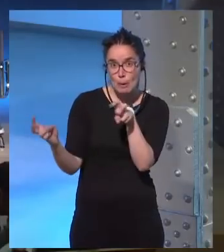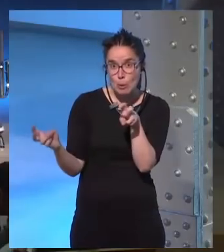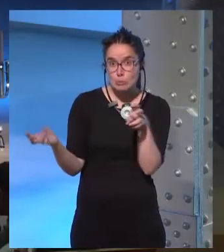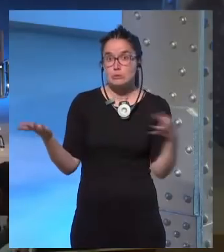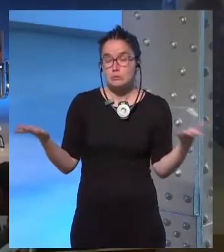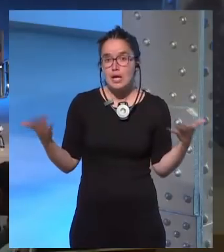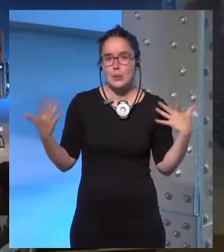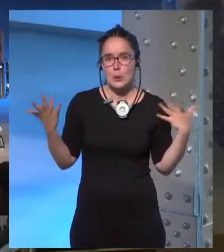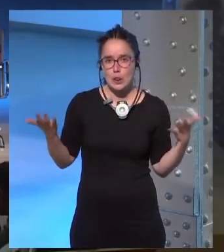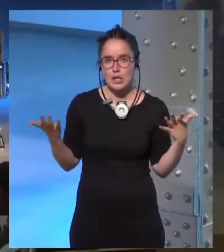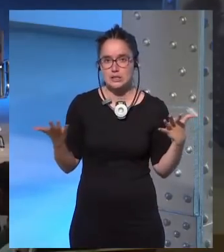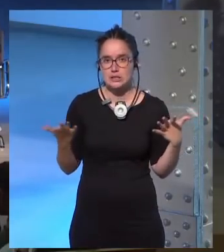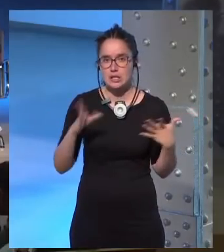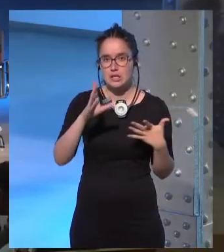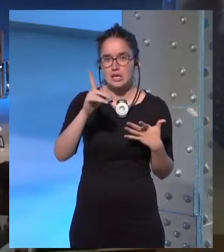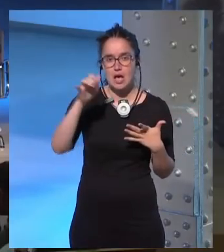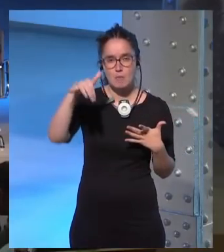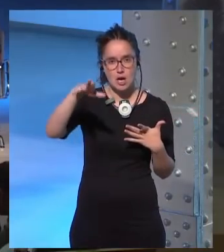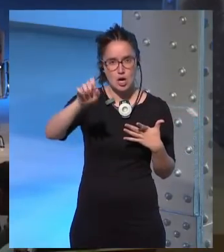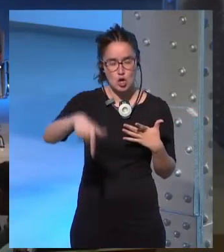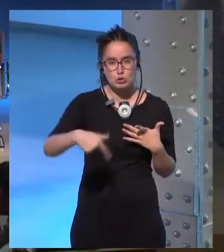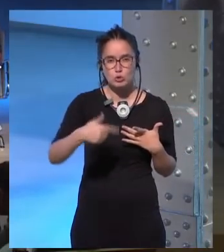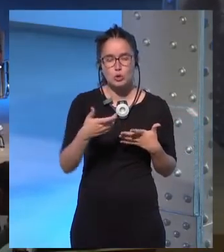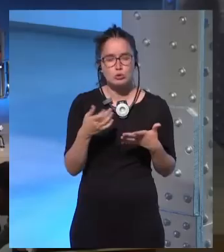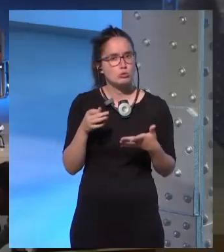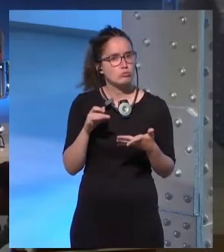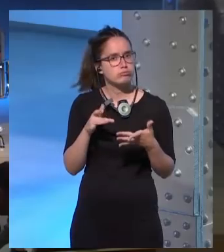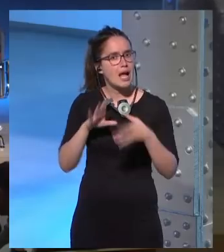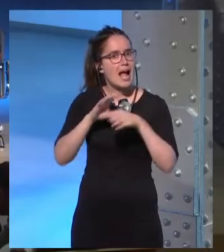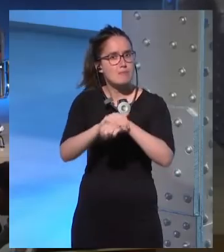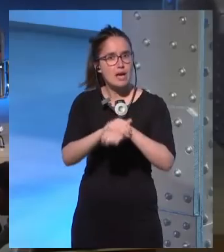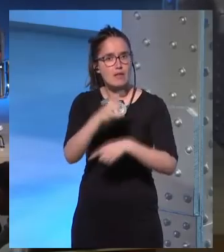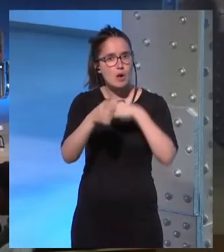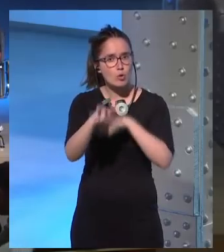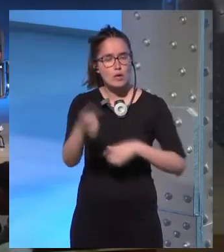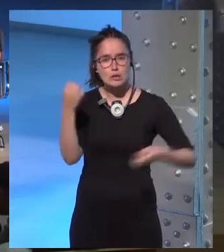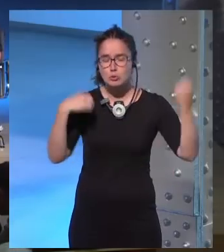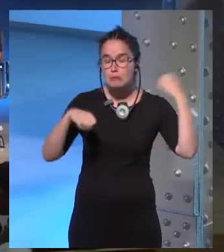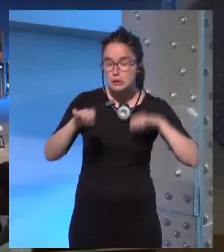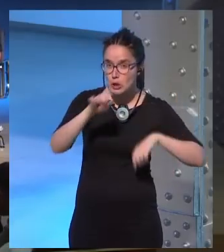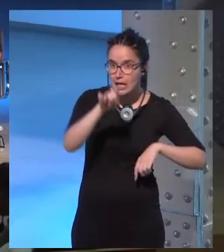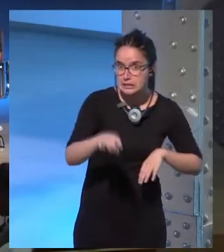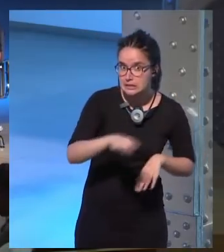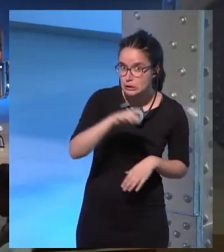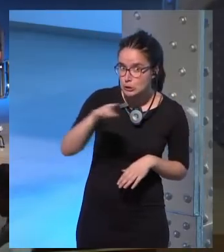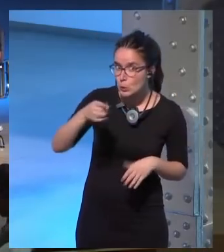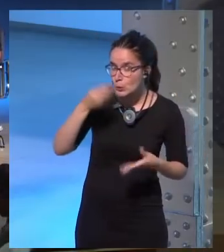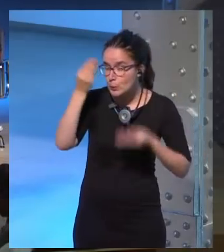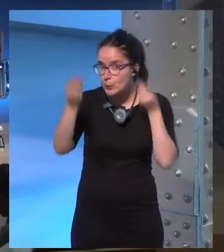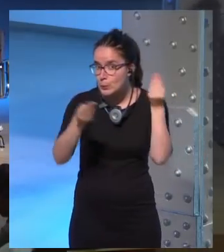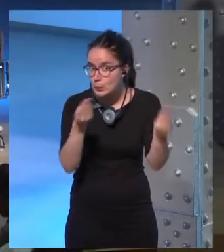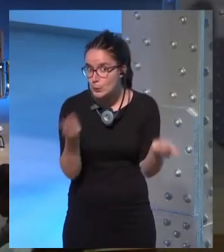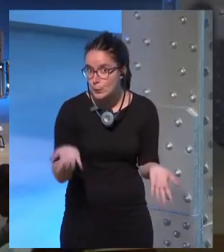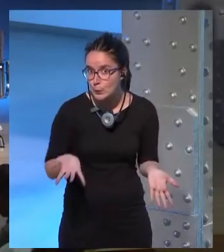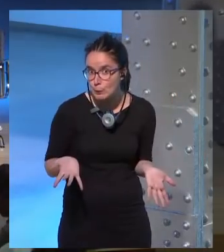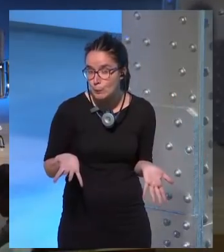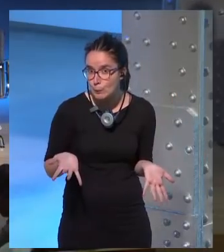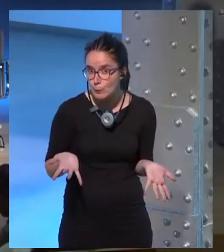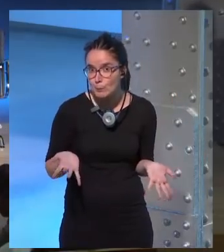friends, actually? So, Cameron, would you be friends of any of your characters?